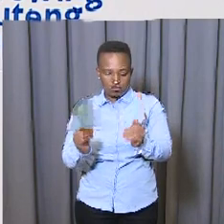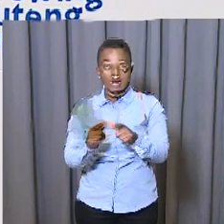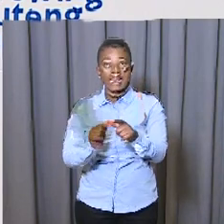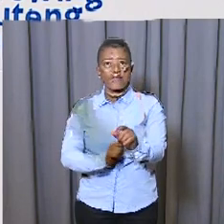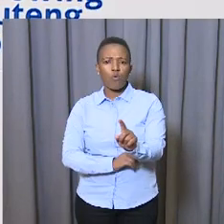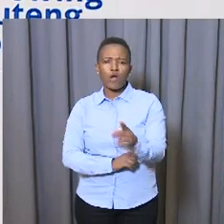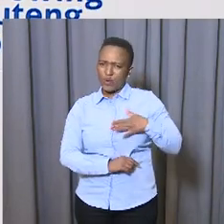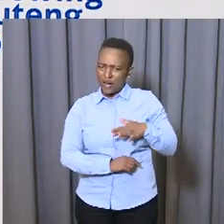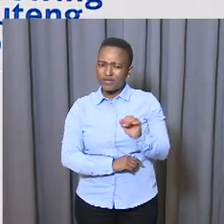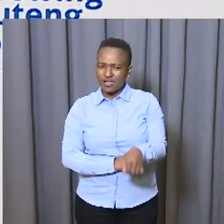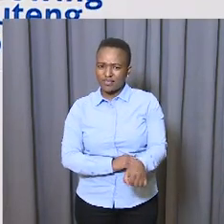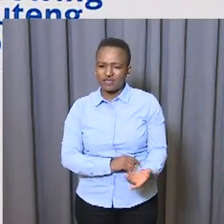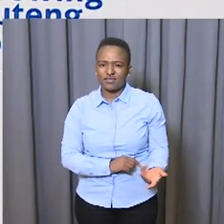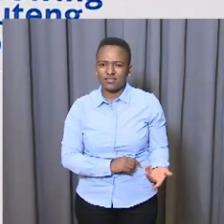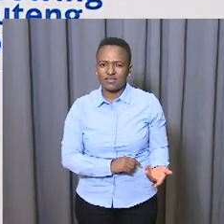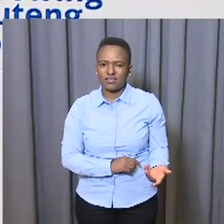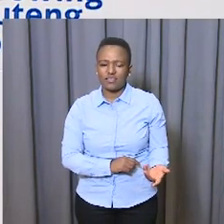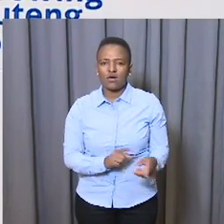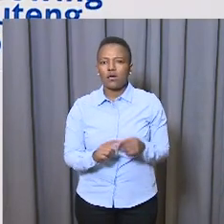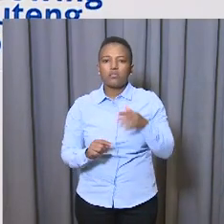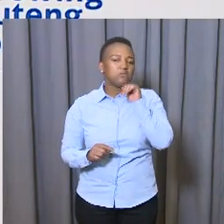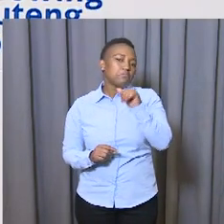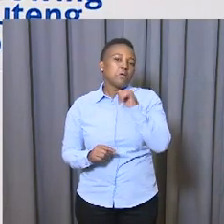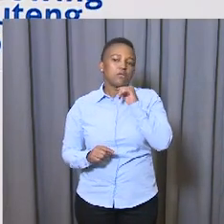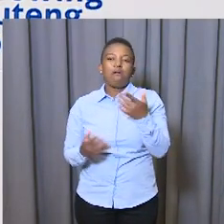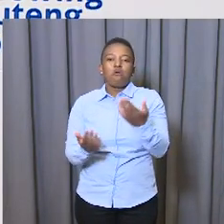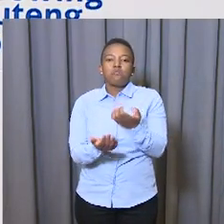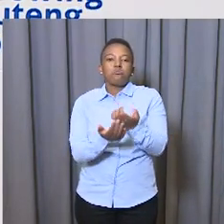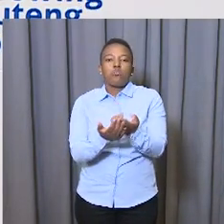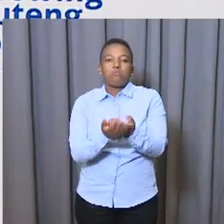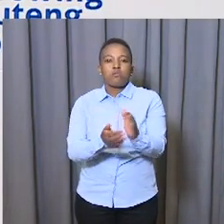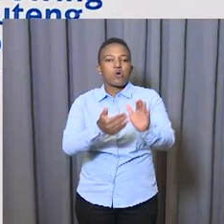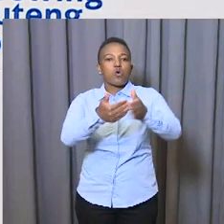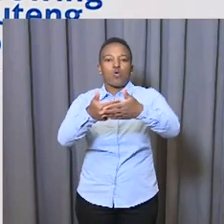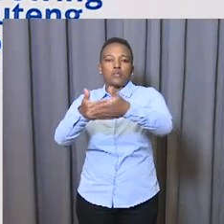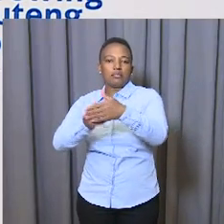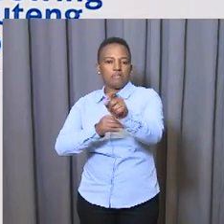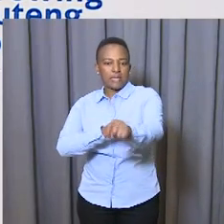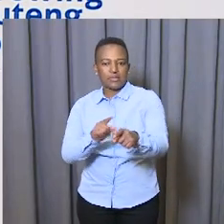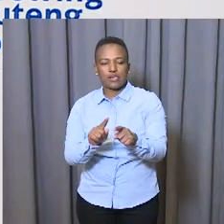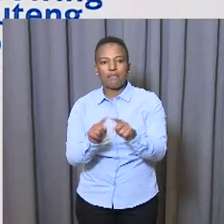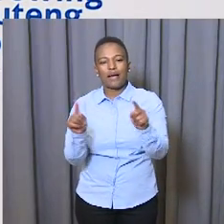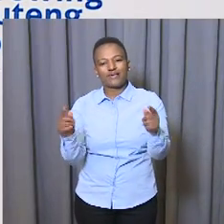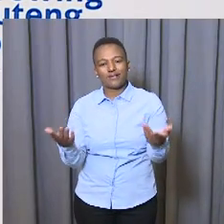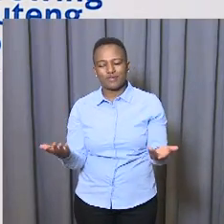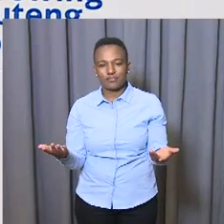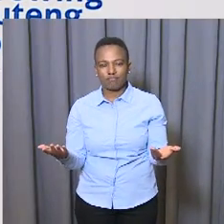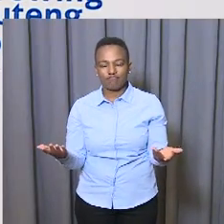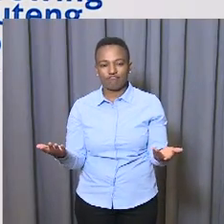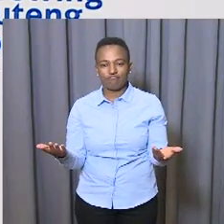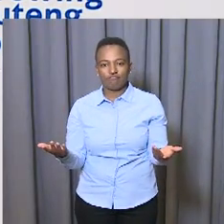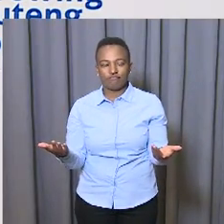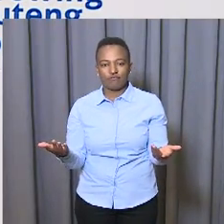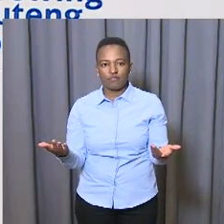doesn't matter to be calling, the economy must close. when we are not